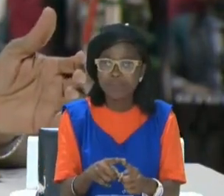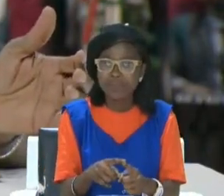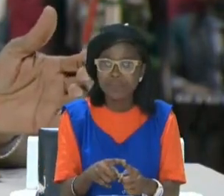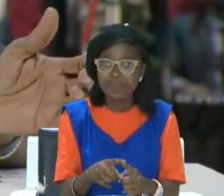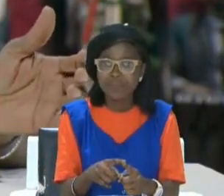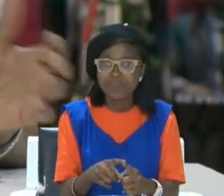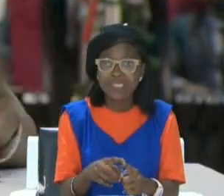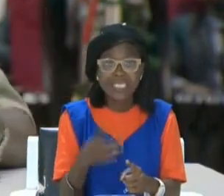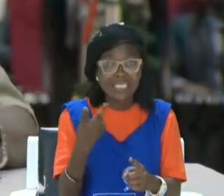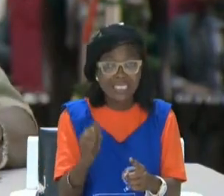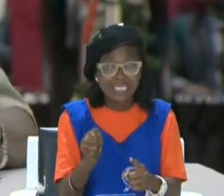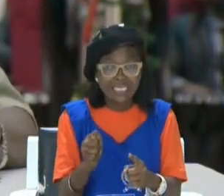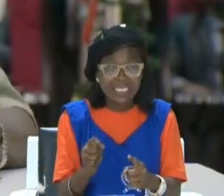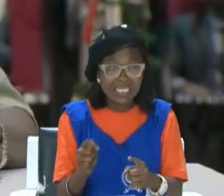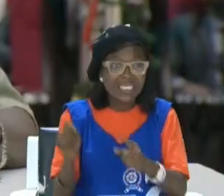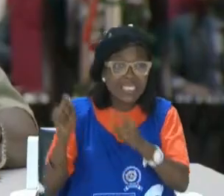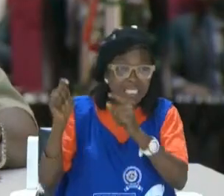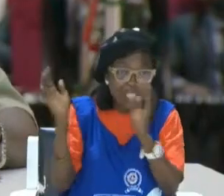the wind blew